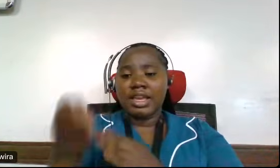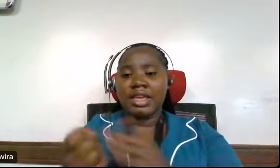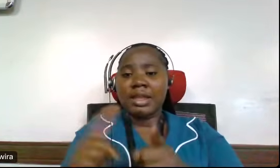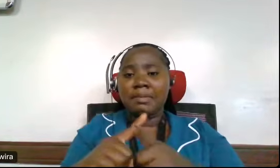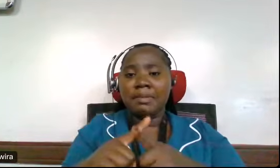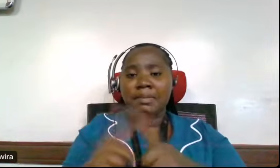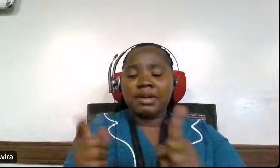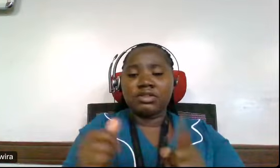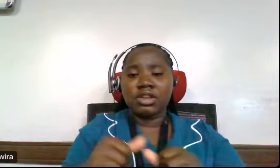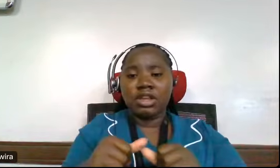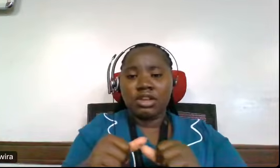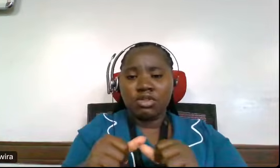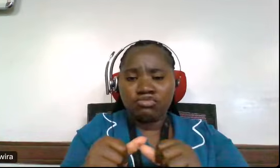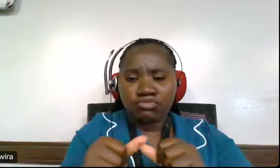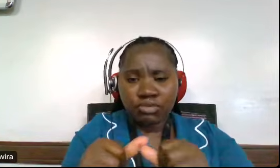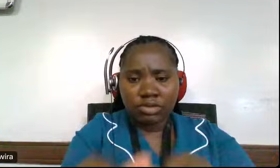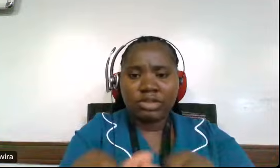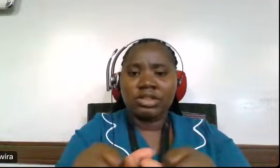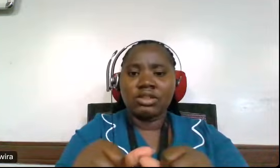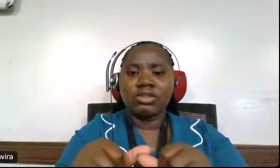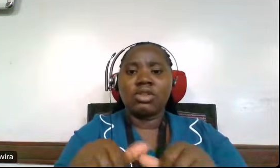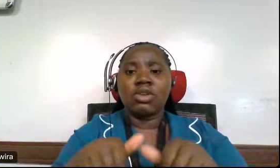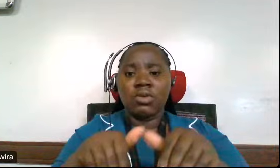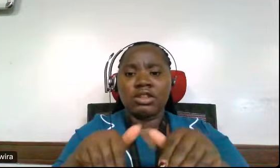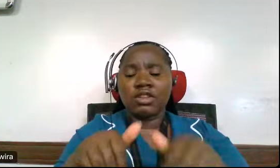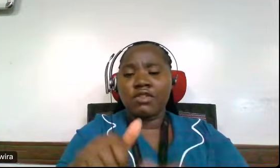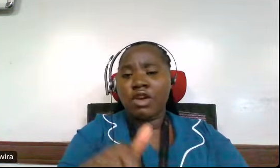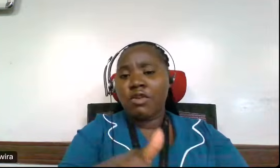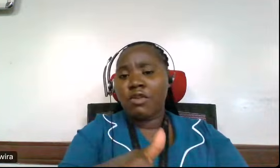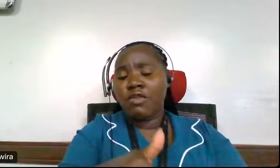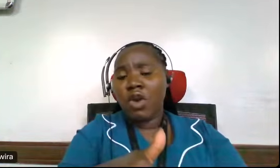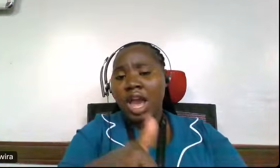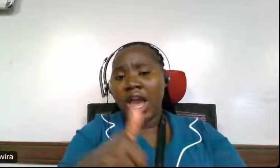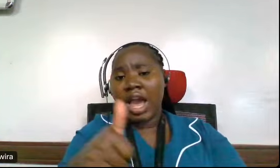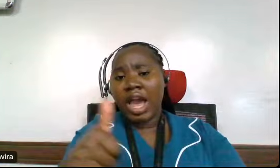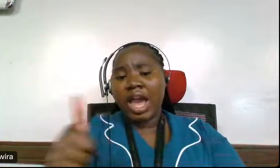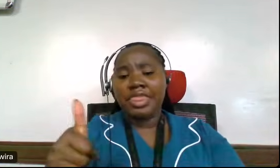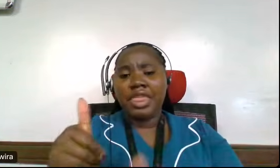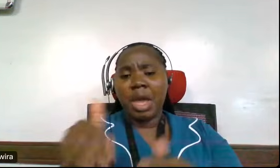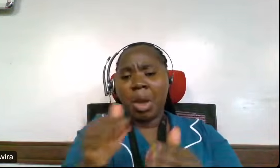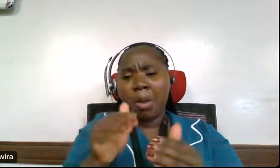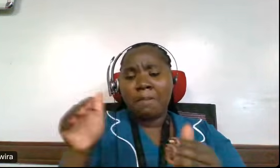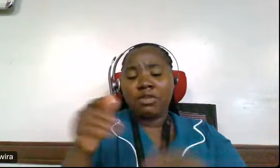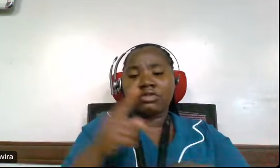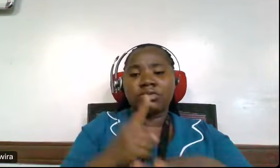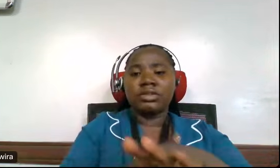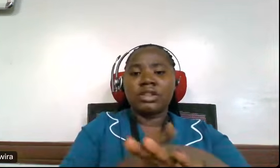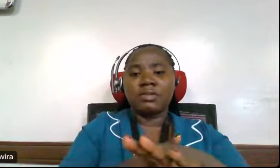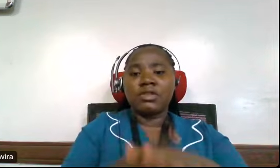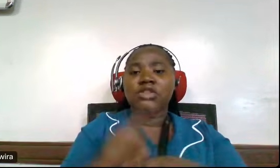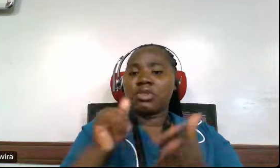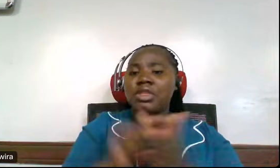it running for just a few more minutes so that you're able to respond to all questions that have not been responded